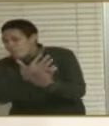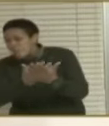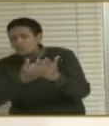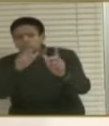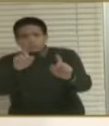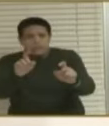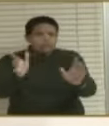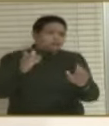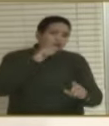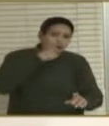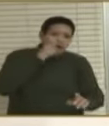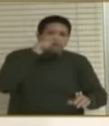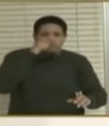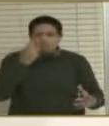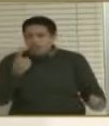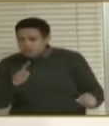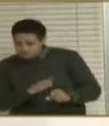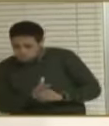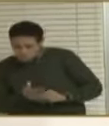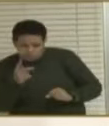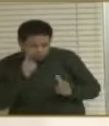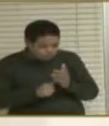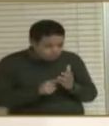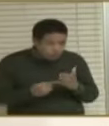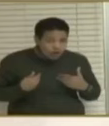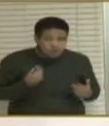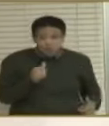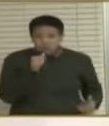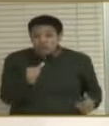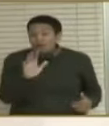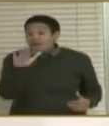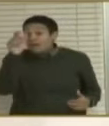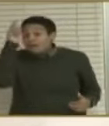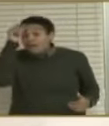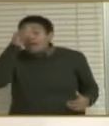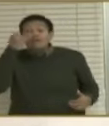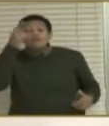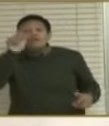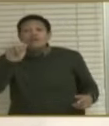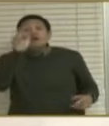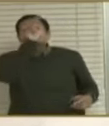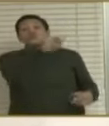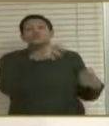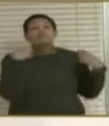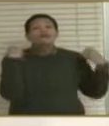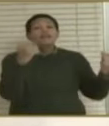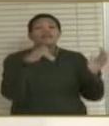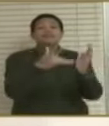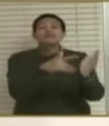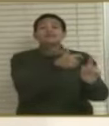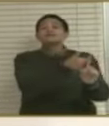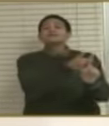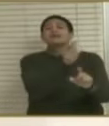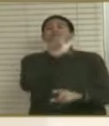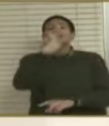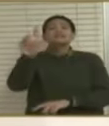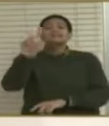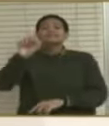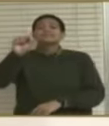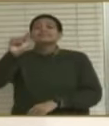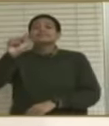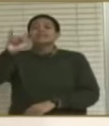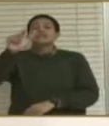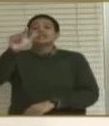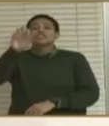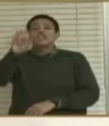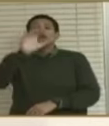samples. Alternately, if you're able to get to one of these health centers, the Linstead, St. Jago, Old